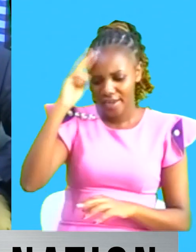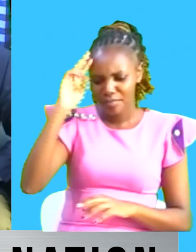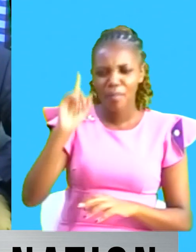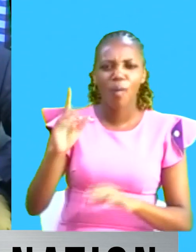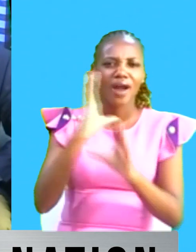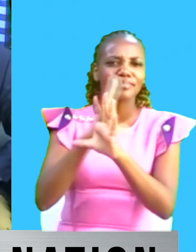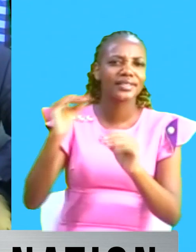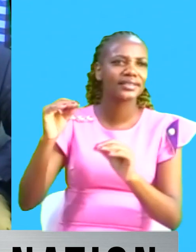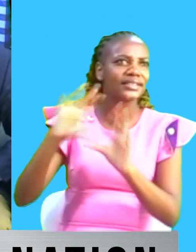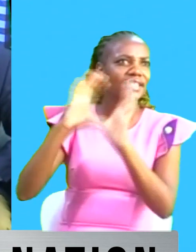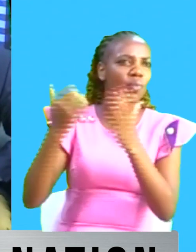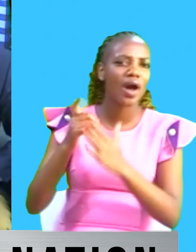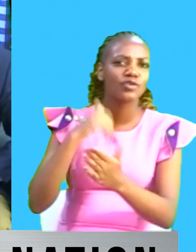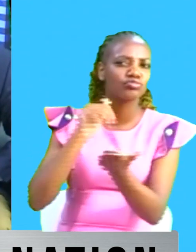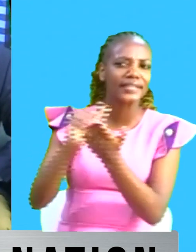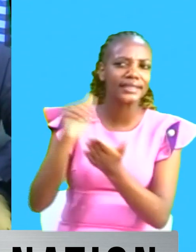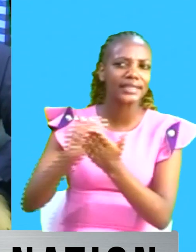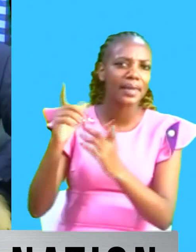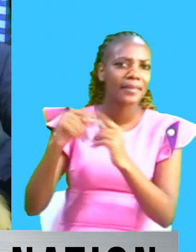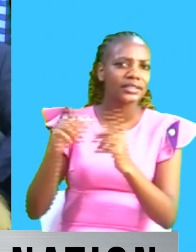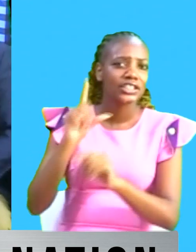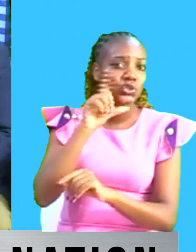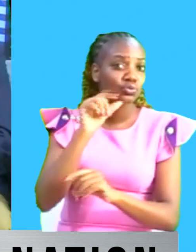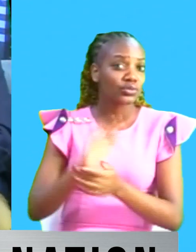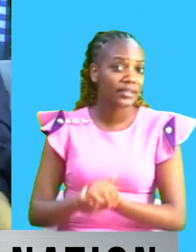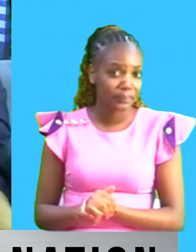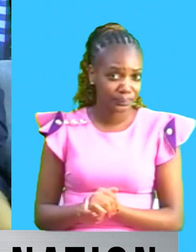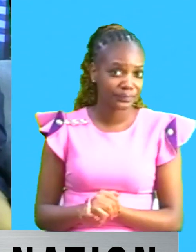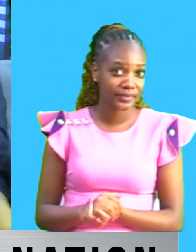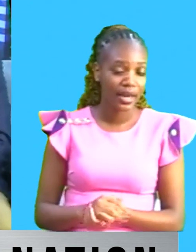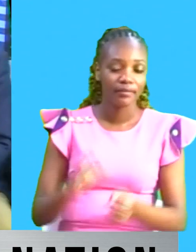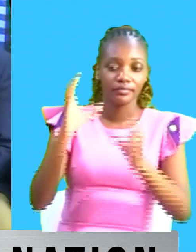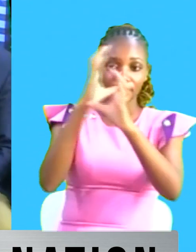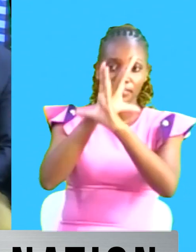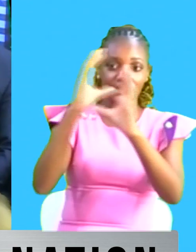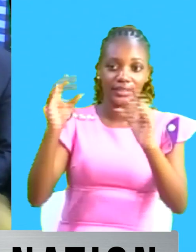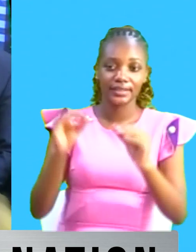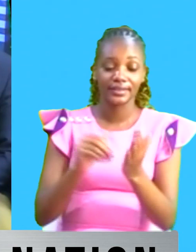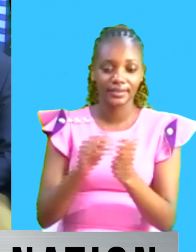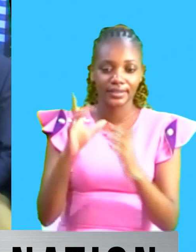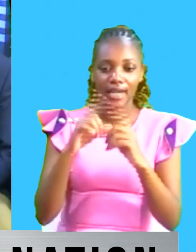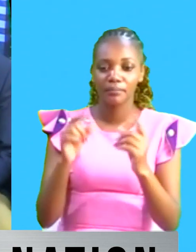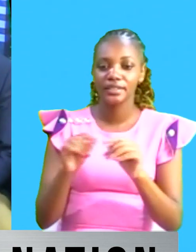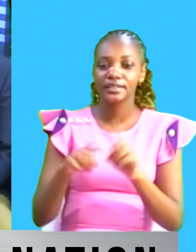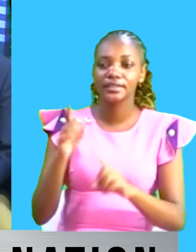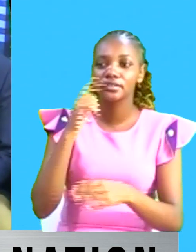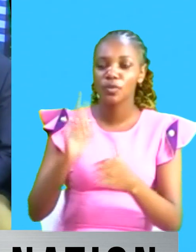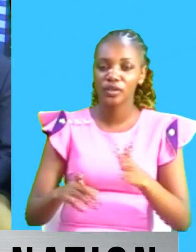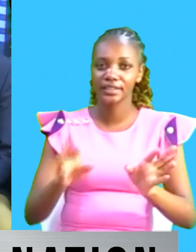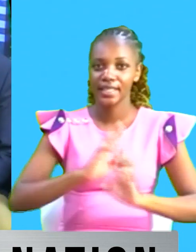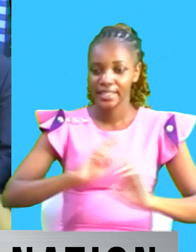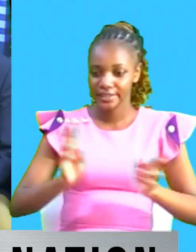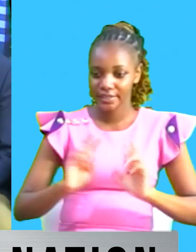send tweets. Yeah. The president sent a tweet. Yes, in that tweet, he was ready for